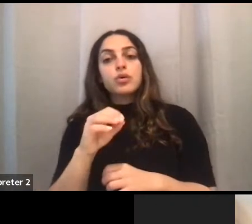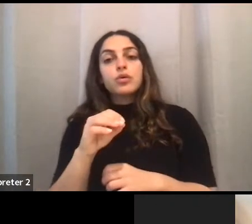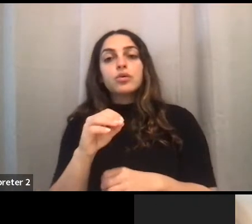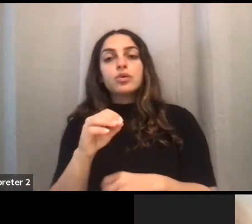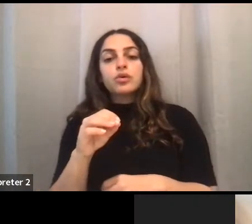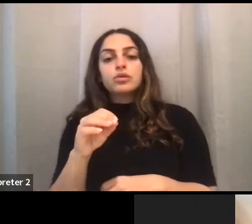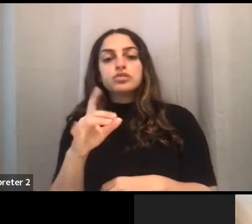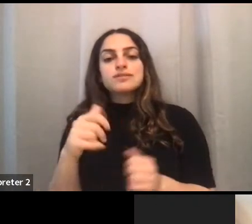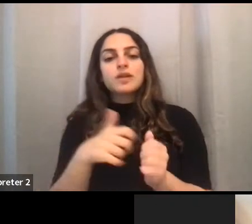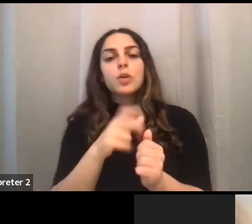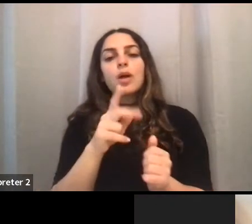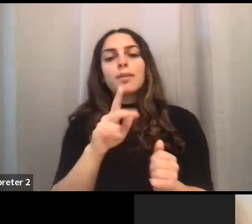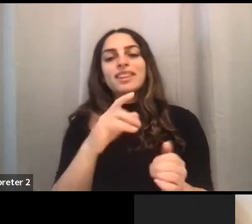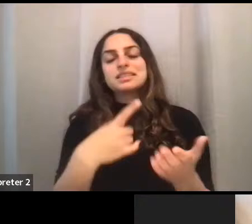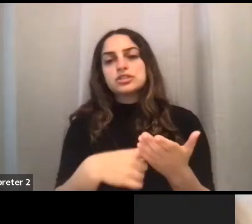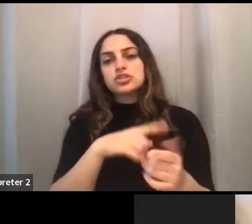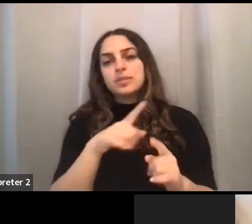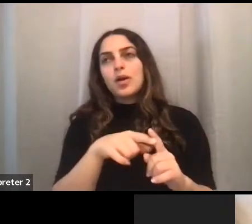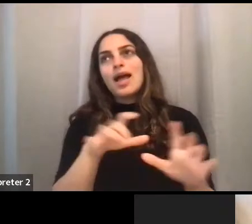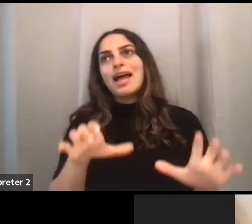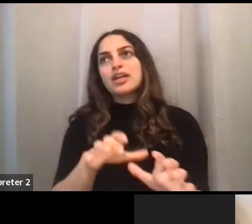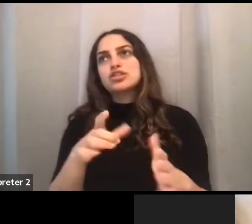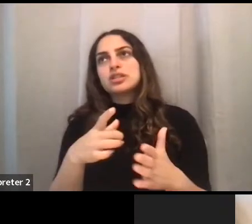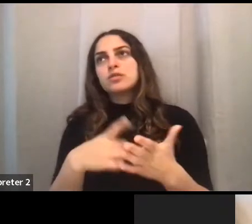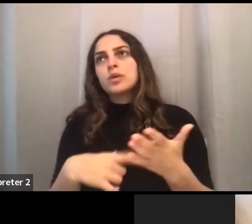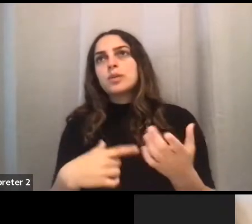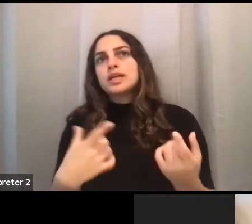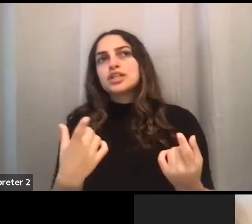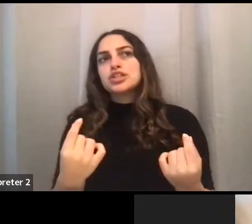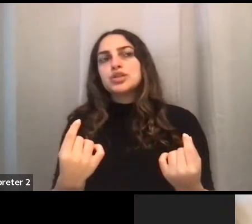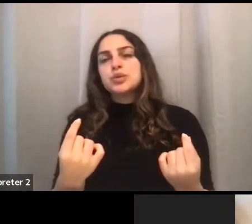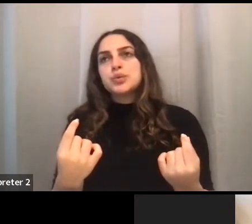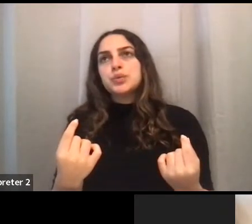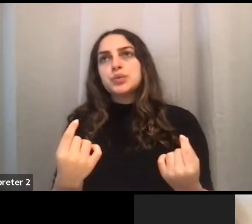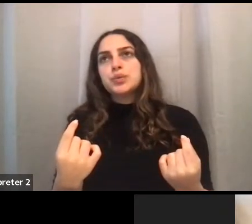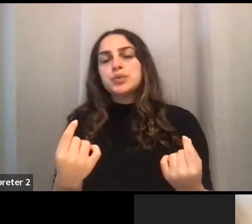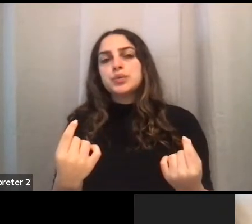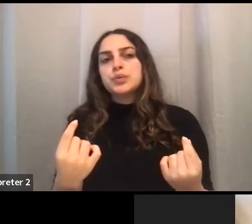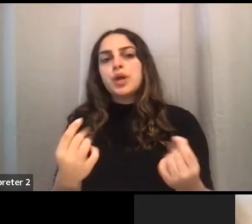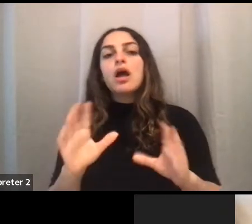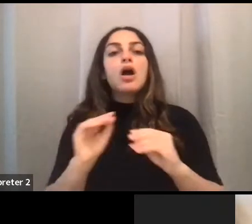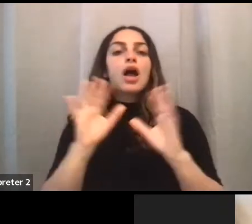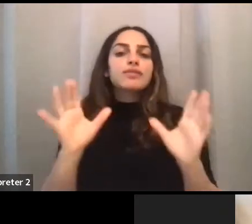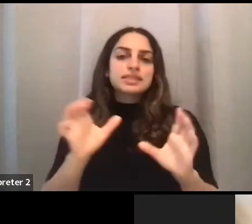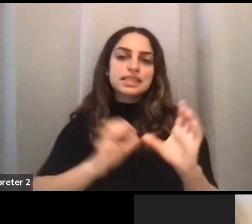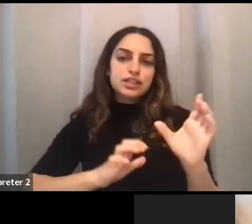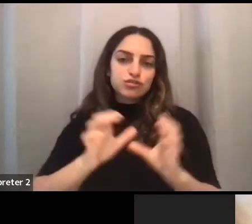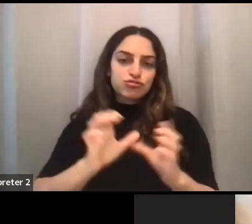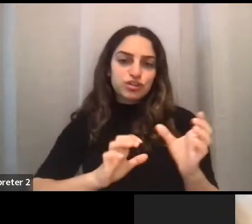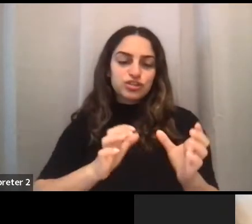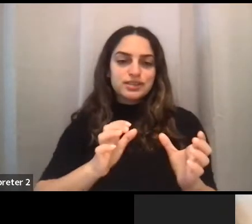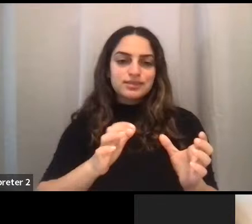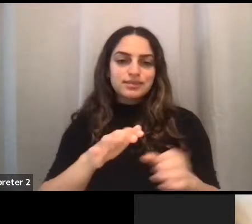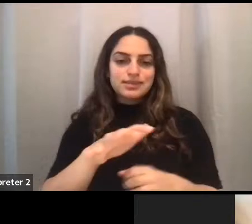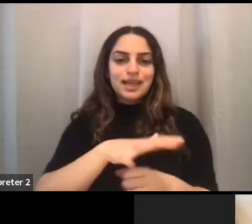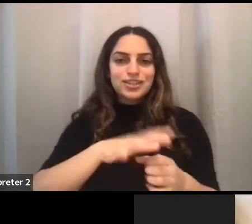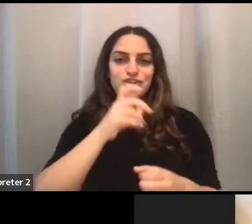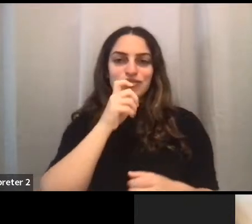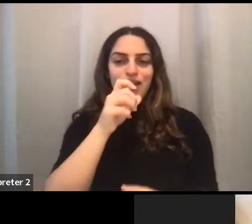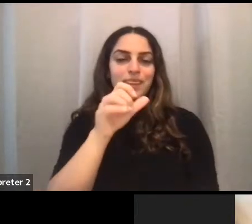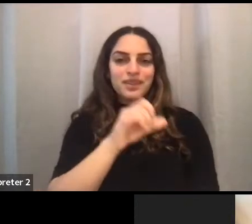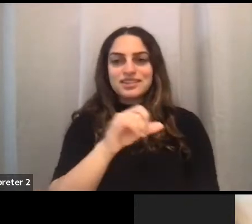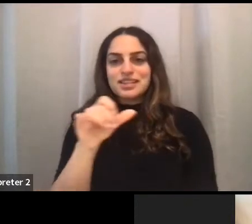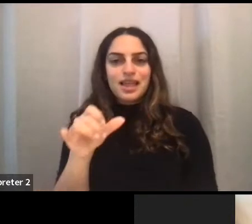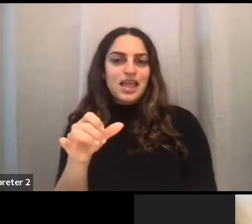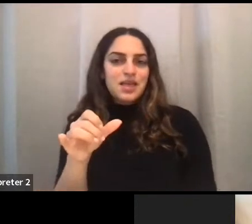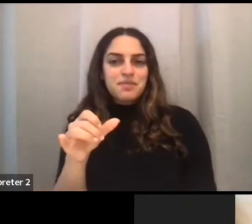discussion about action that we can do um you know obviously construction studies are not the same as um